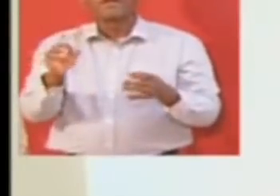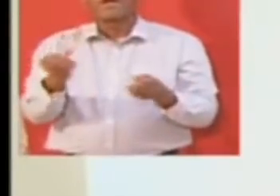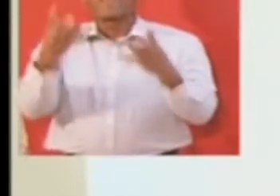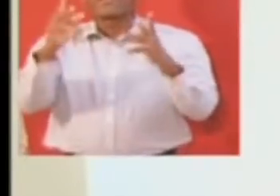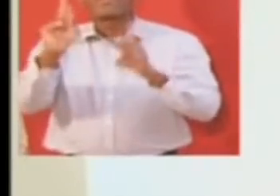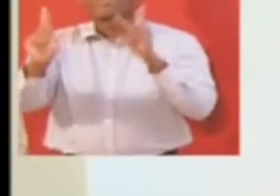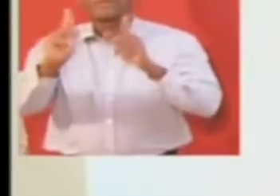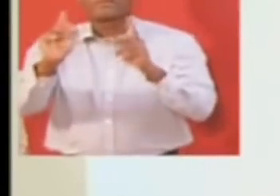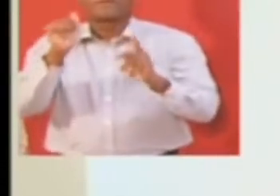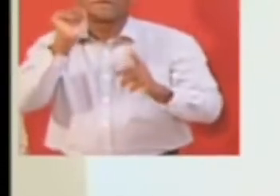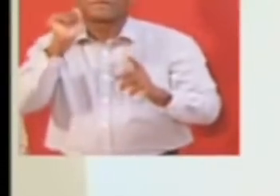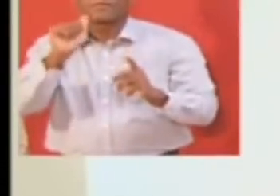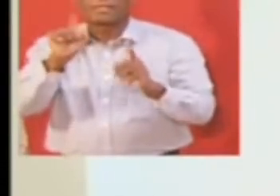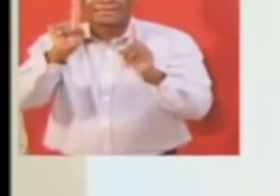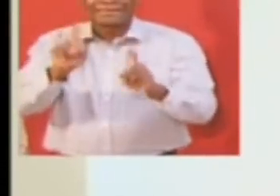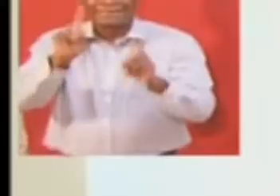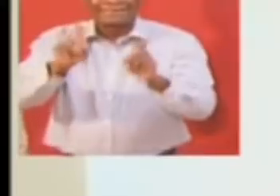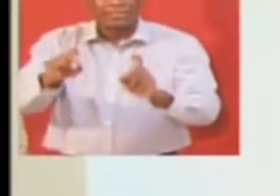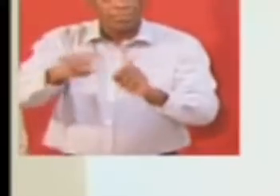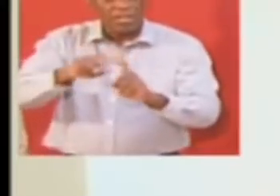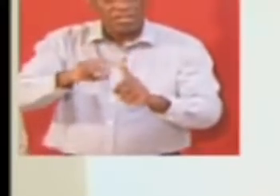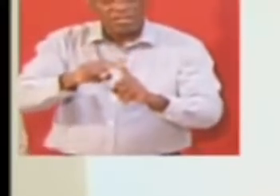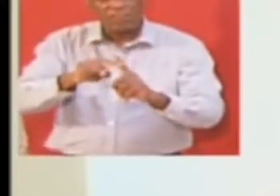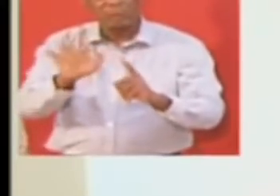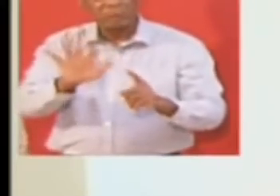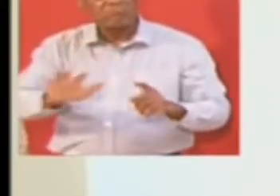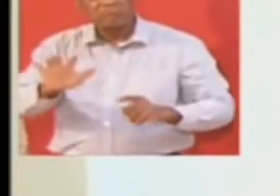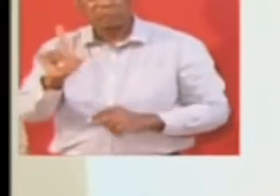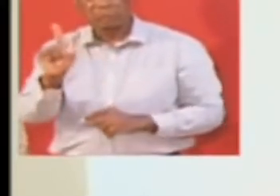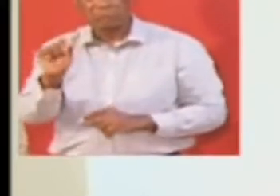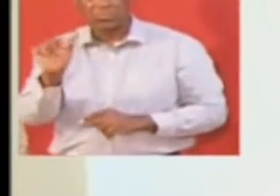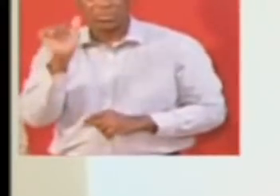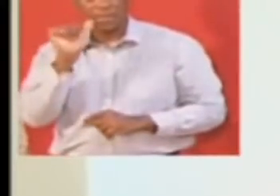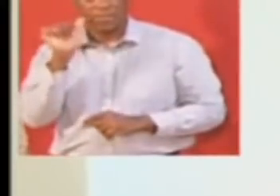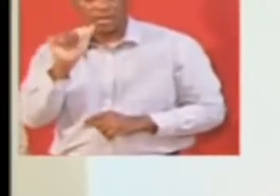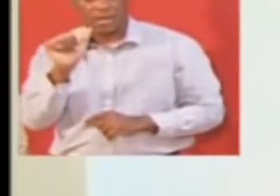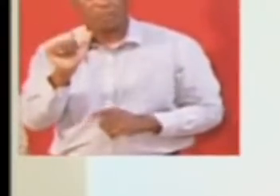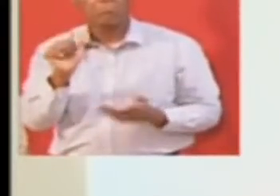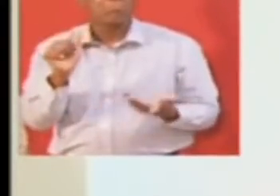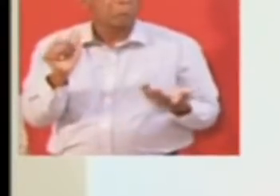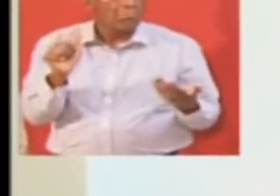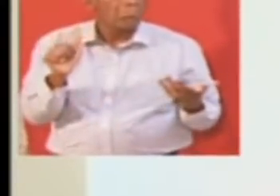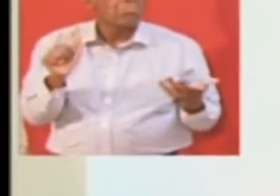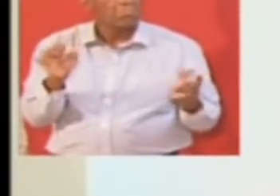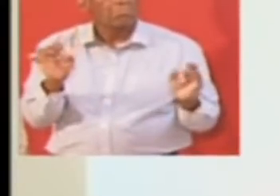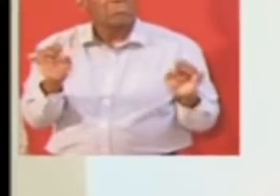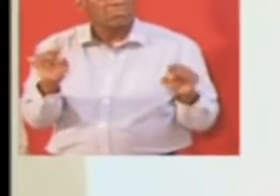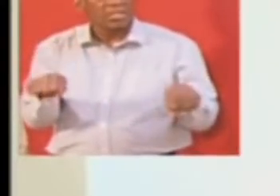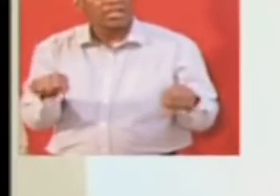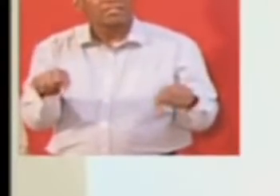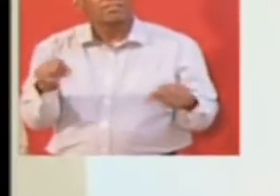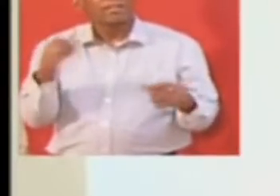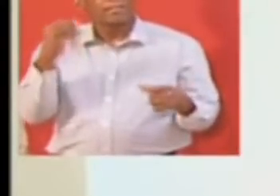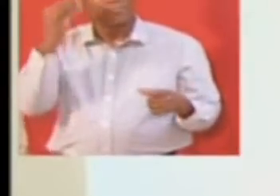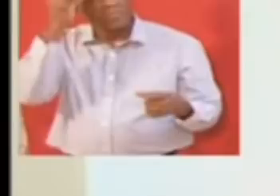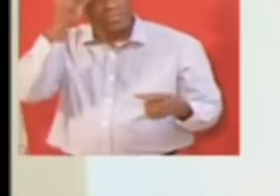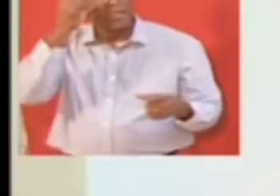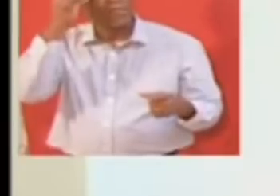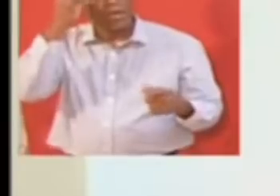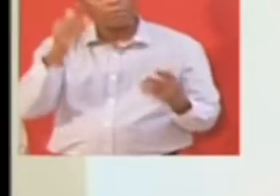one could reasonably expose oneself to persons coming from that community and not be